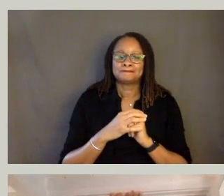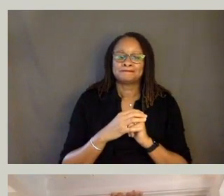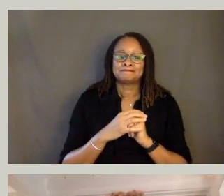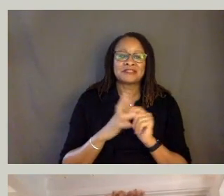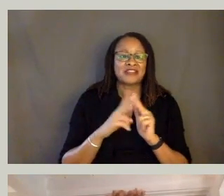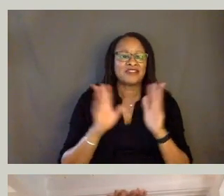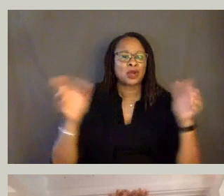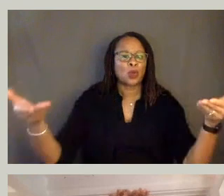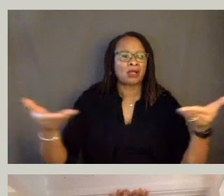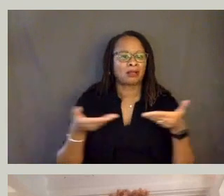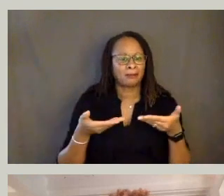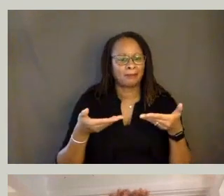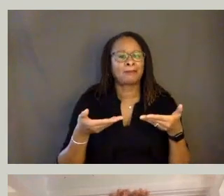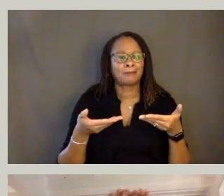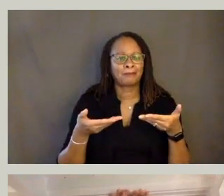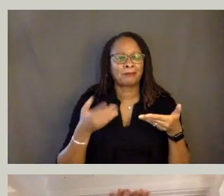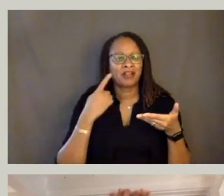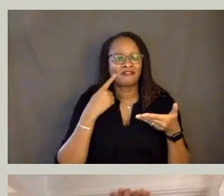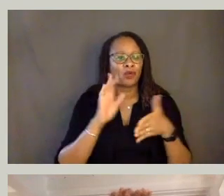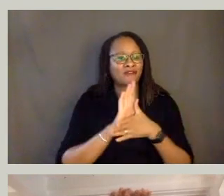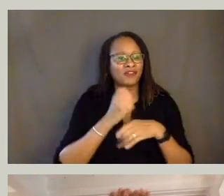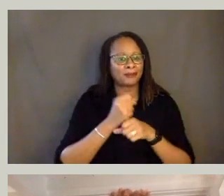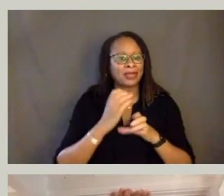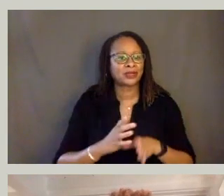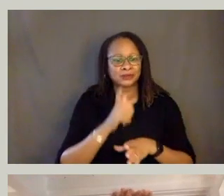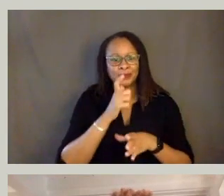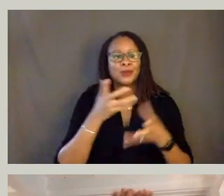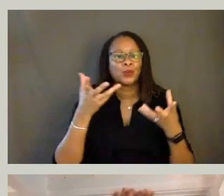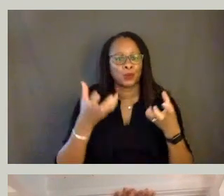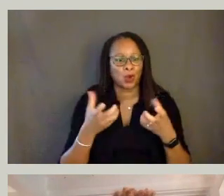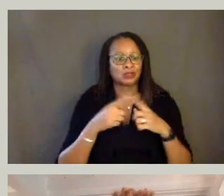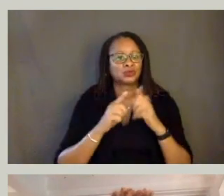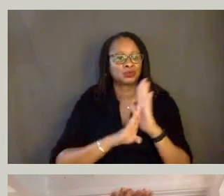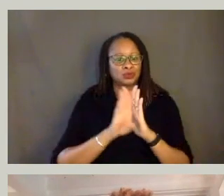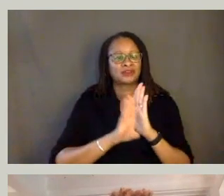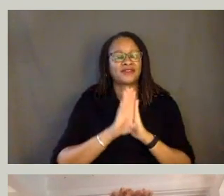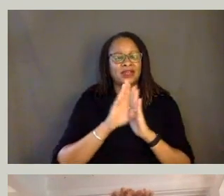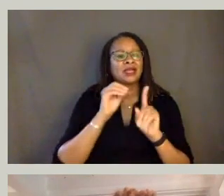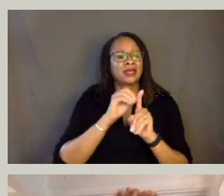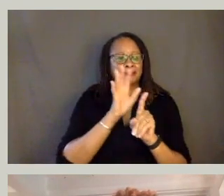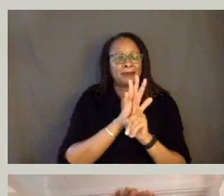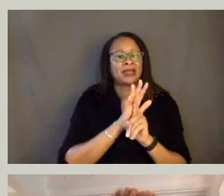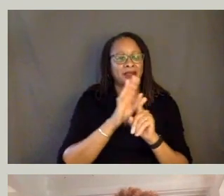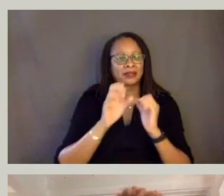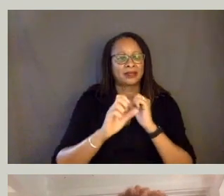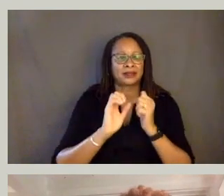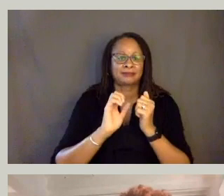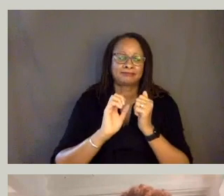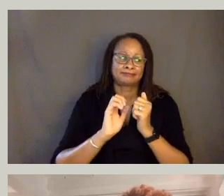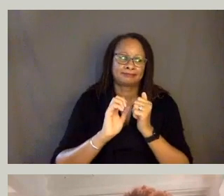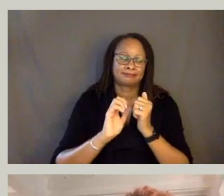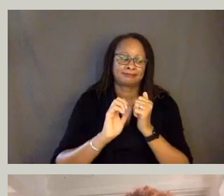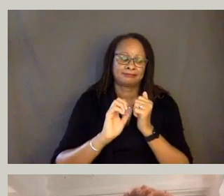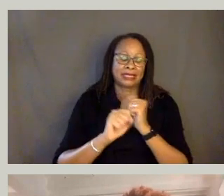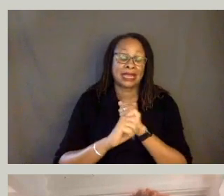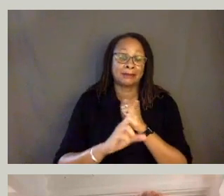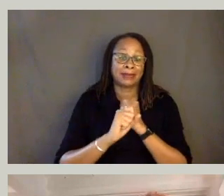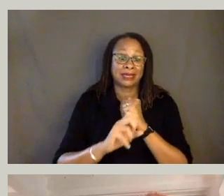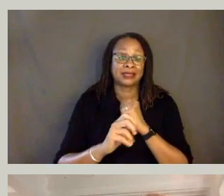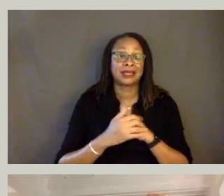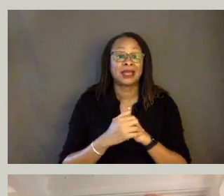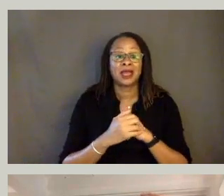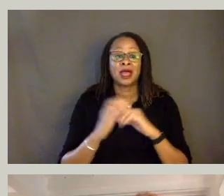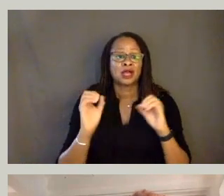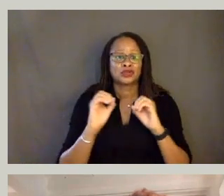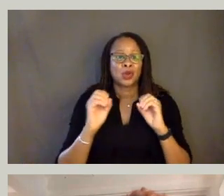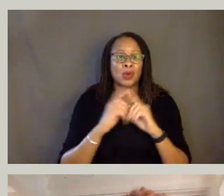hospitable for filmmakers who want to develop impact campaigns. You know, I mean, that said, of course, no one wants to pit the